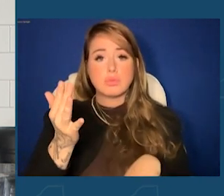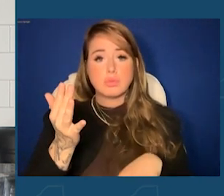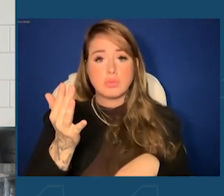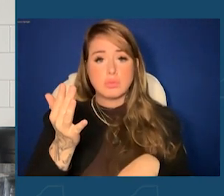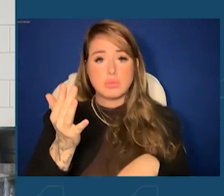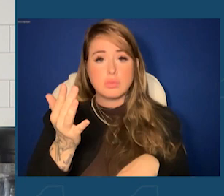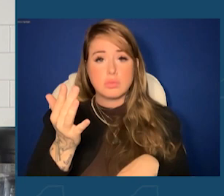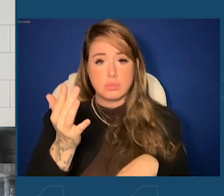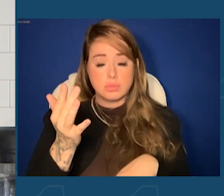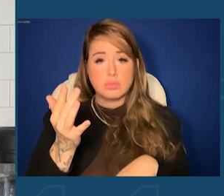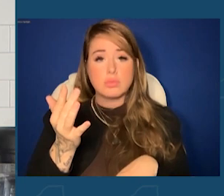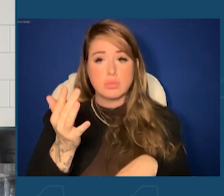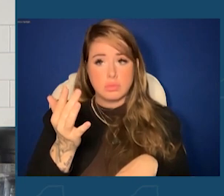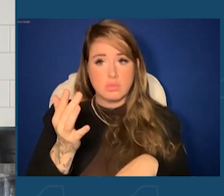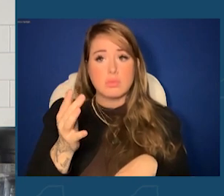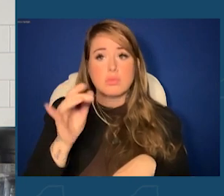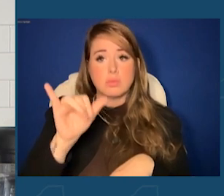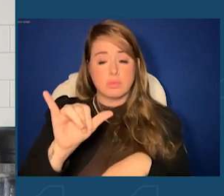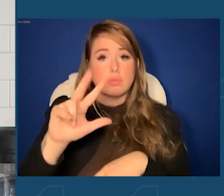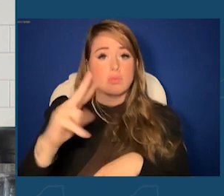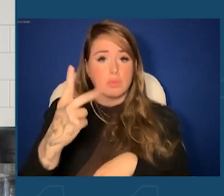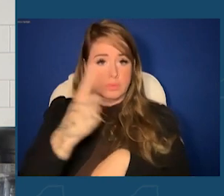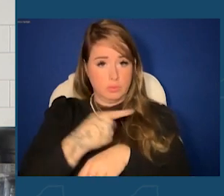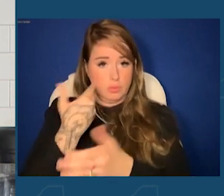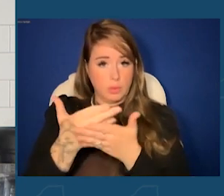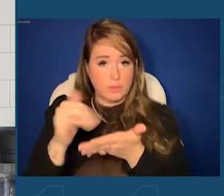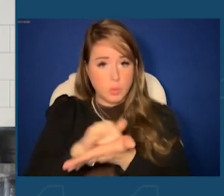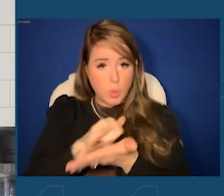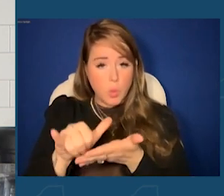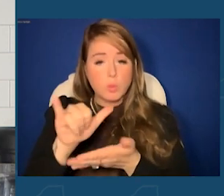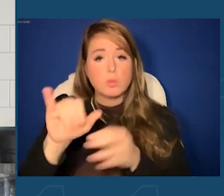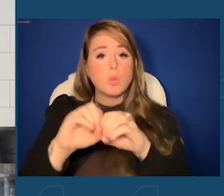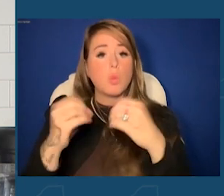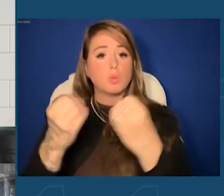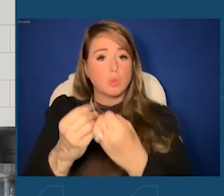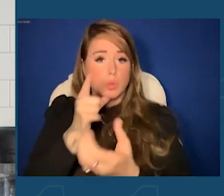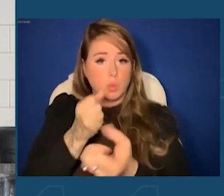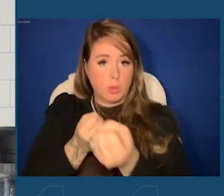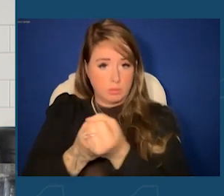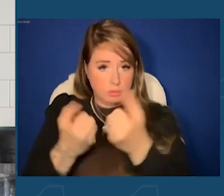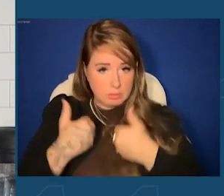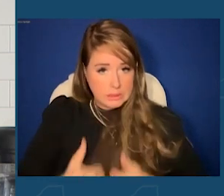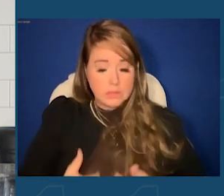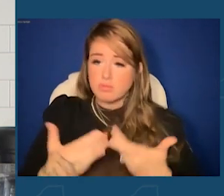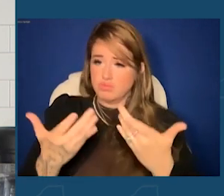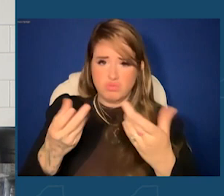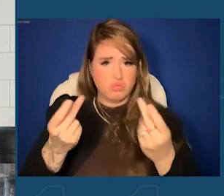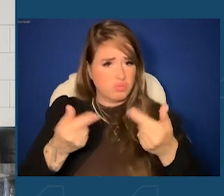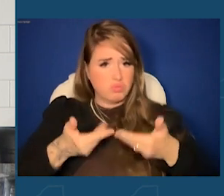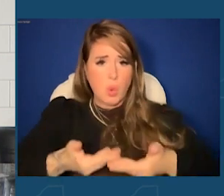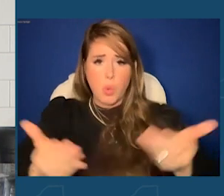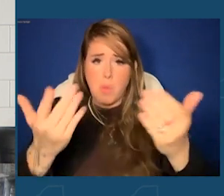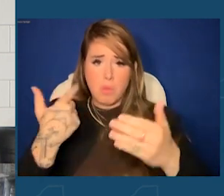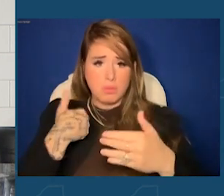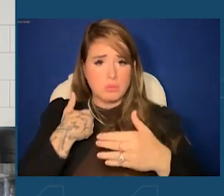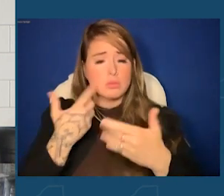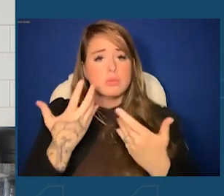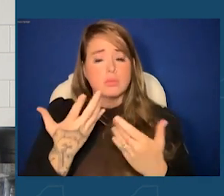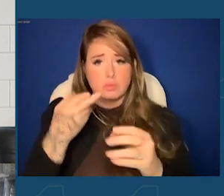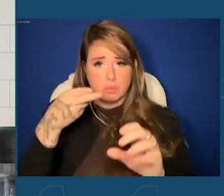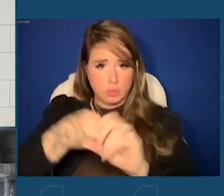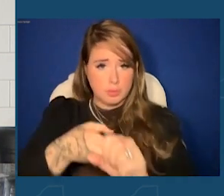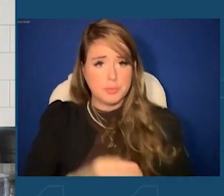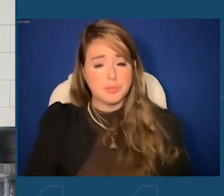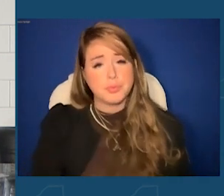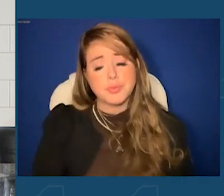al tercer día de llegar a Nueva York, la organización sin fines de lucro Knights nos recibió con los brazos abiertos. I have only been here